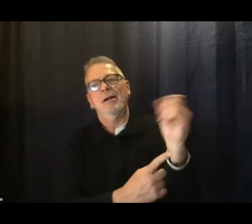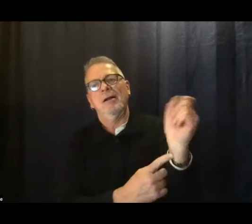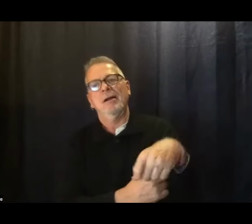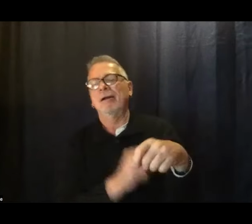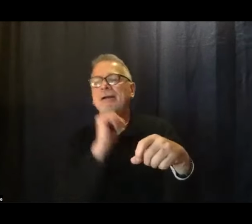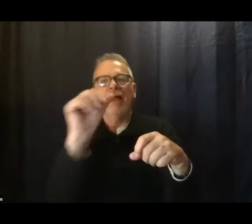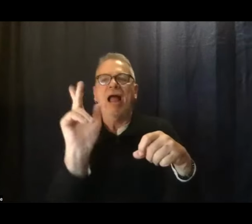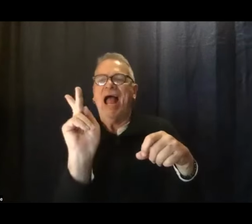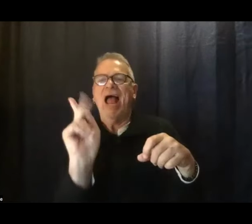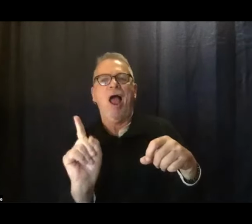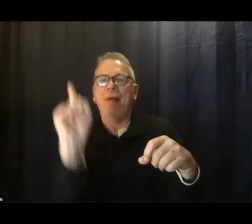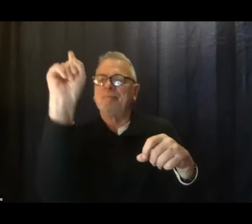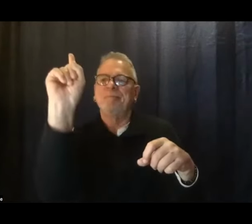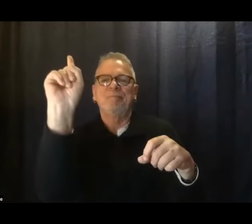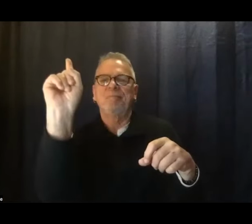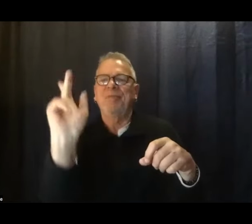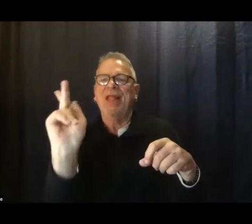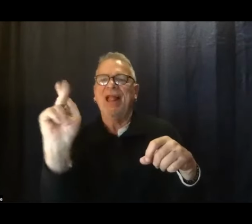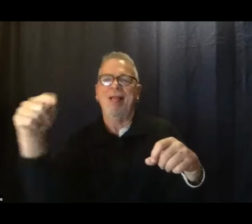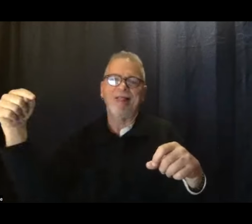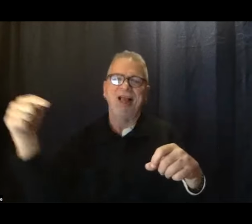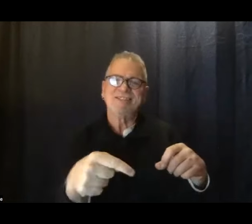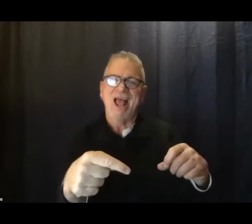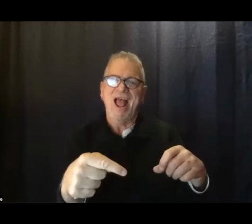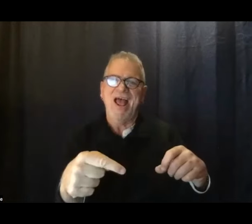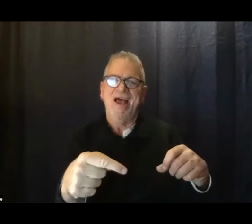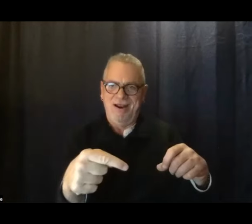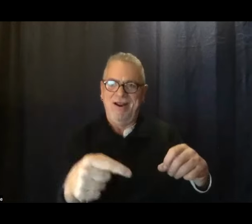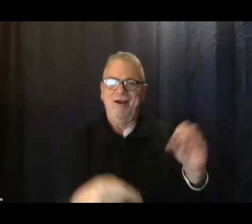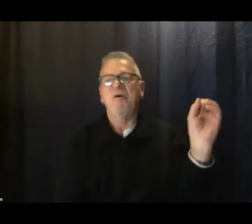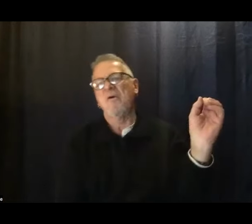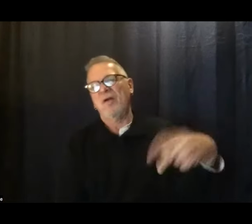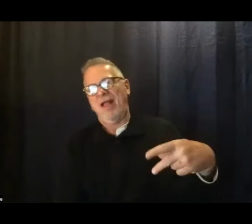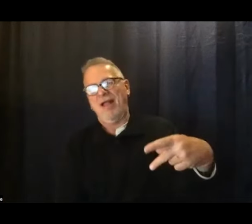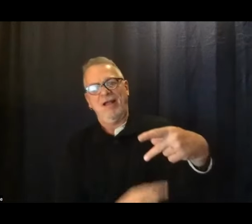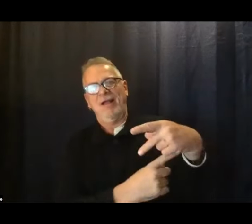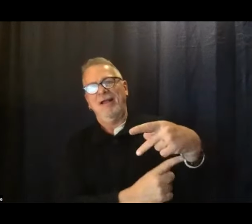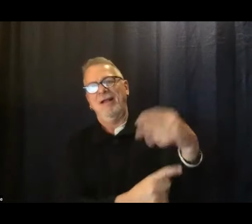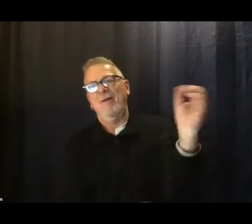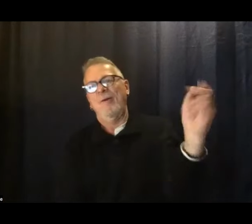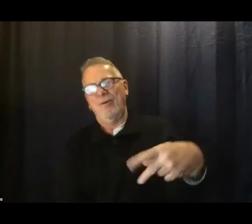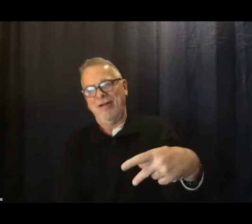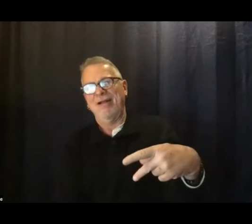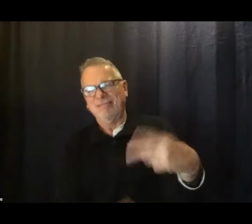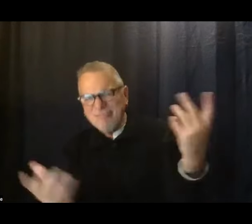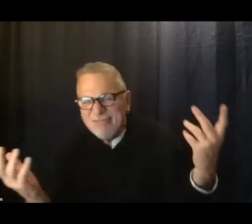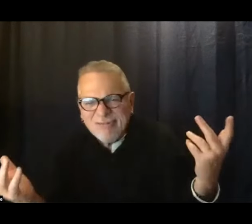was watching, it was okay. Notice how it moves. The K is not up. It goes down into the middle,